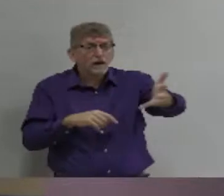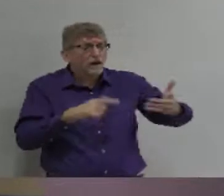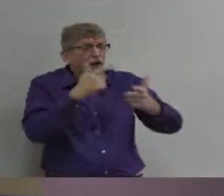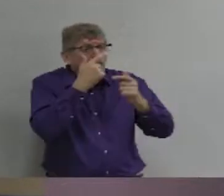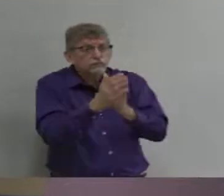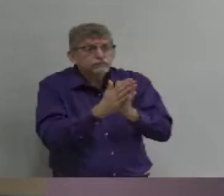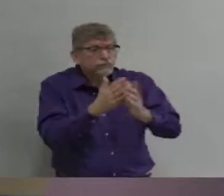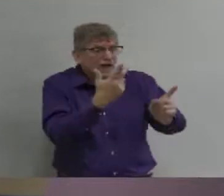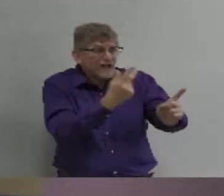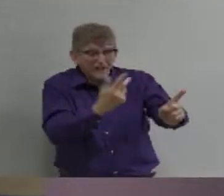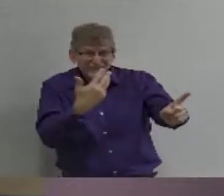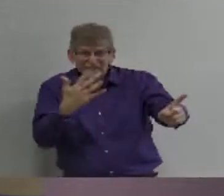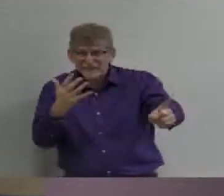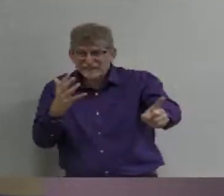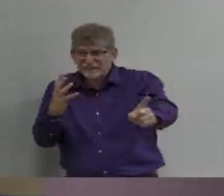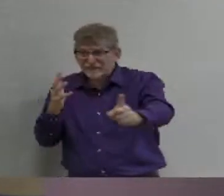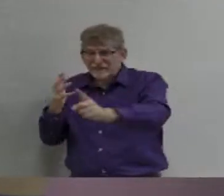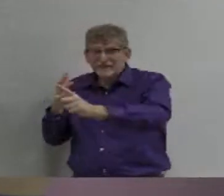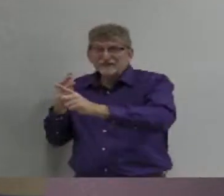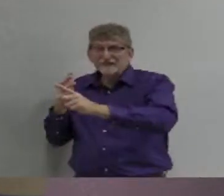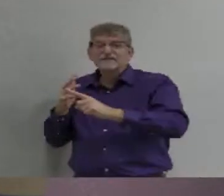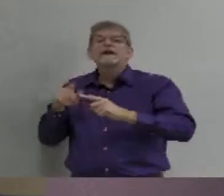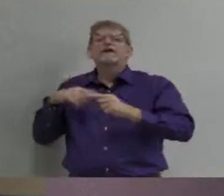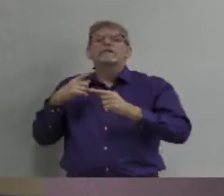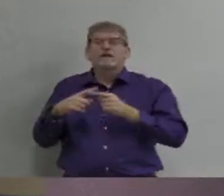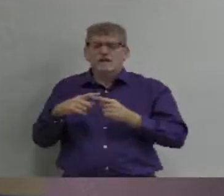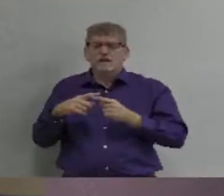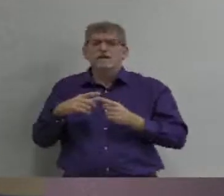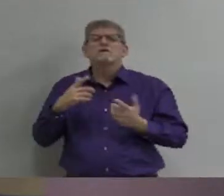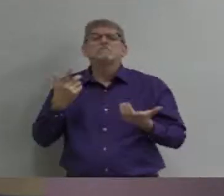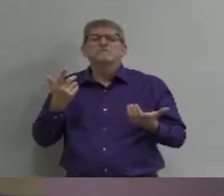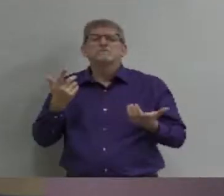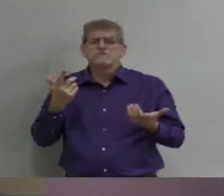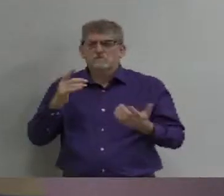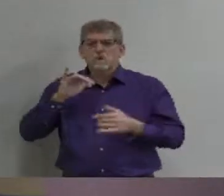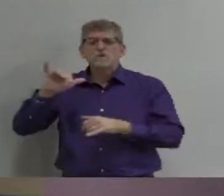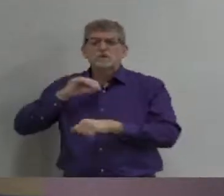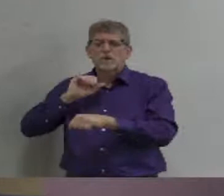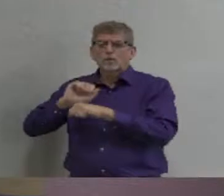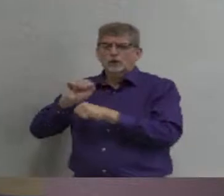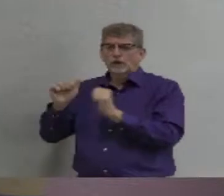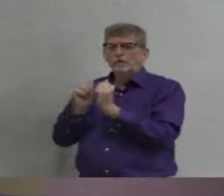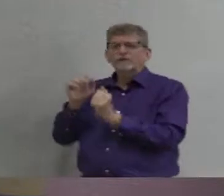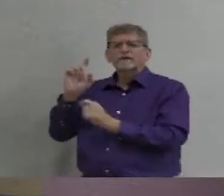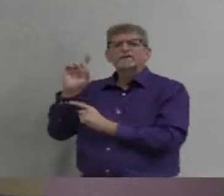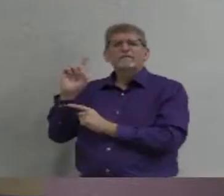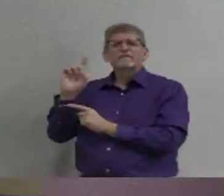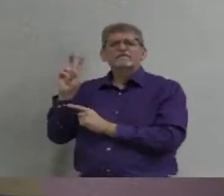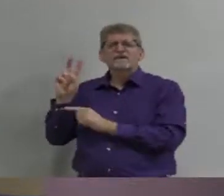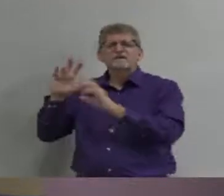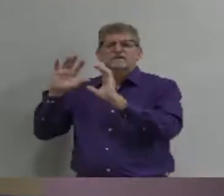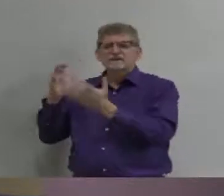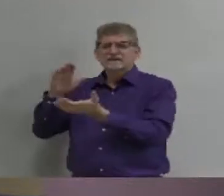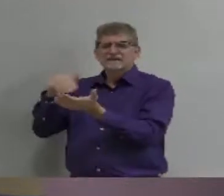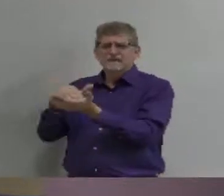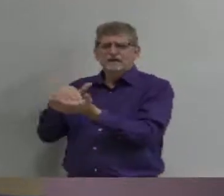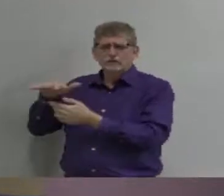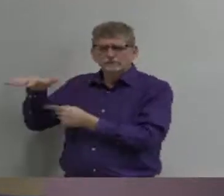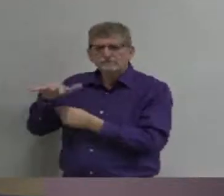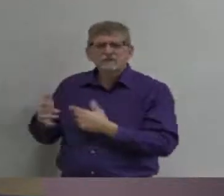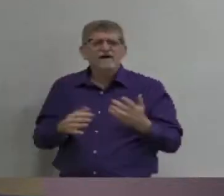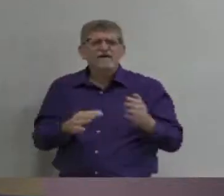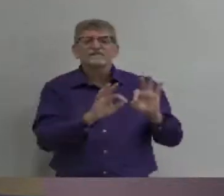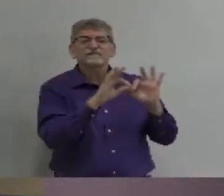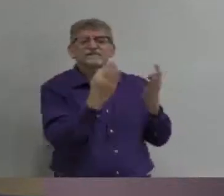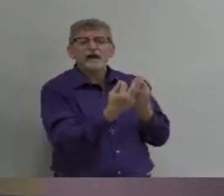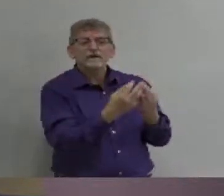We also are working with the domestic violence shelter and Family Promise to ensure that those people receive their vaccine,